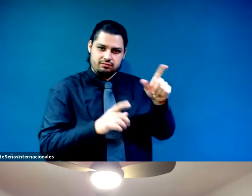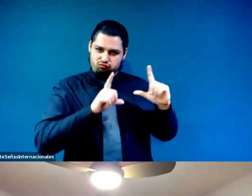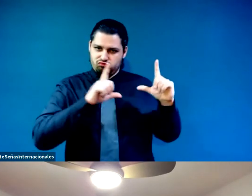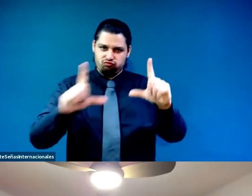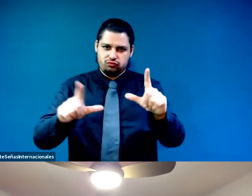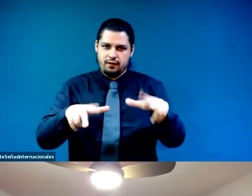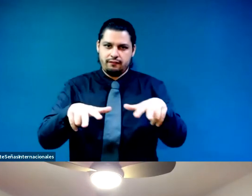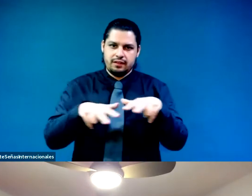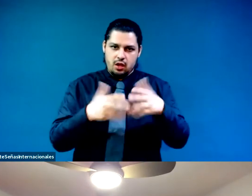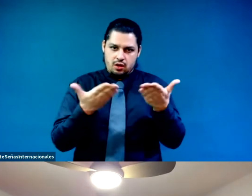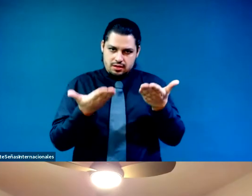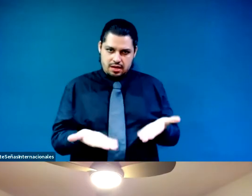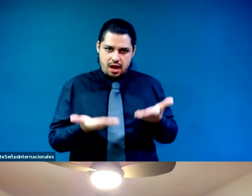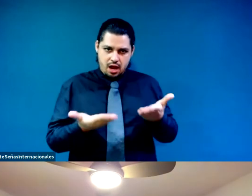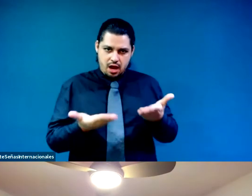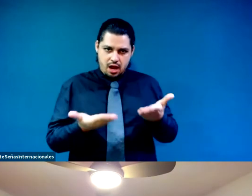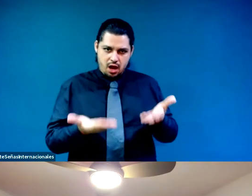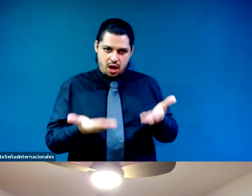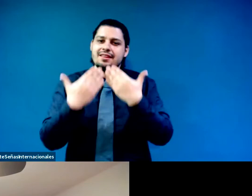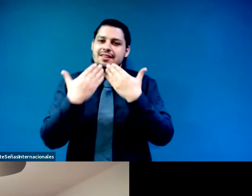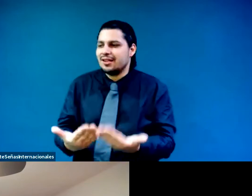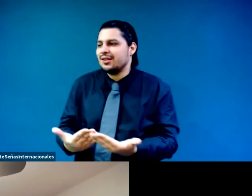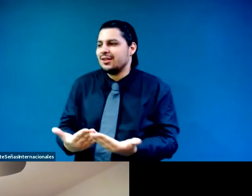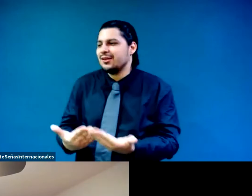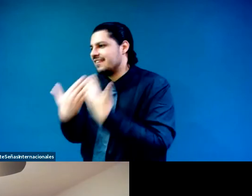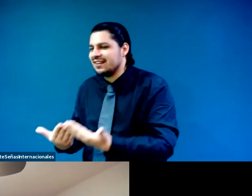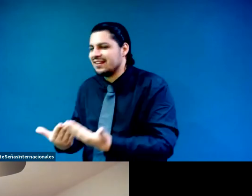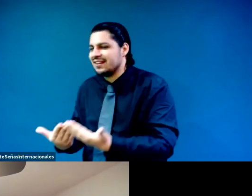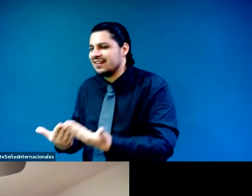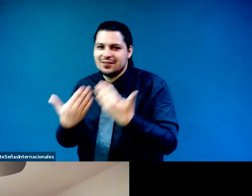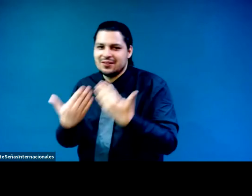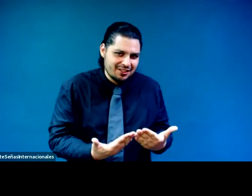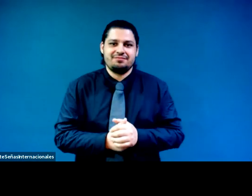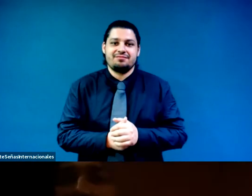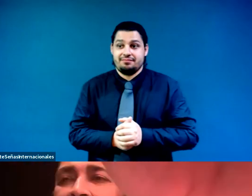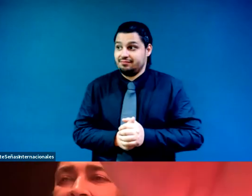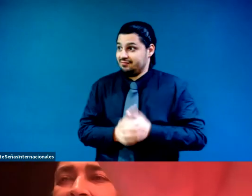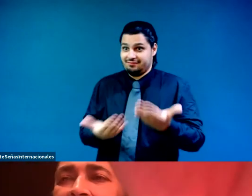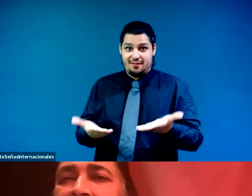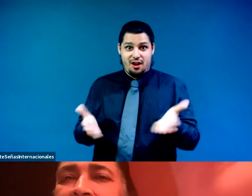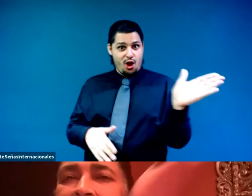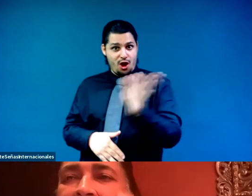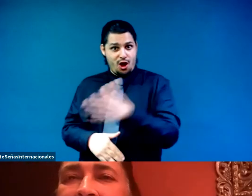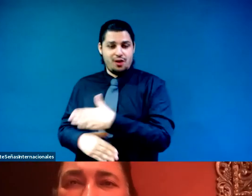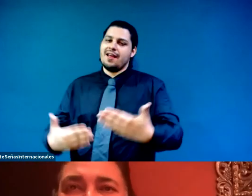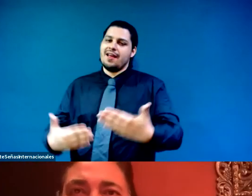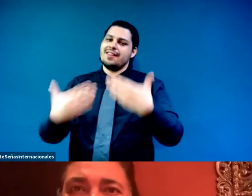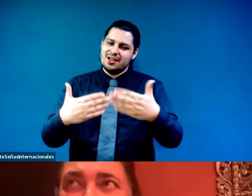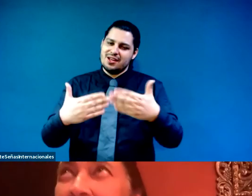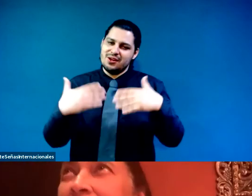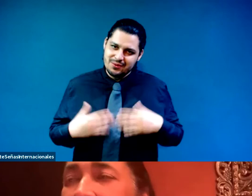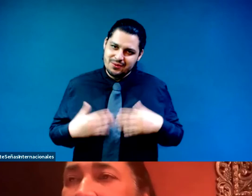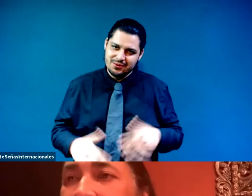so much, Venge, and thank you to all of you for being here in today's session on the